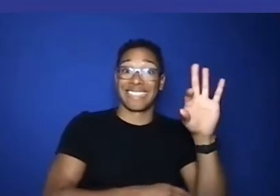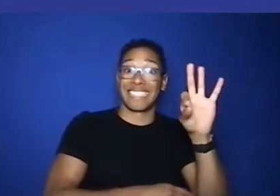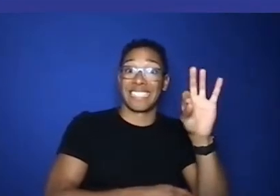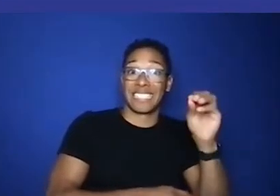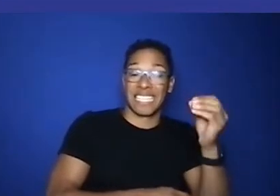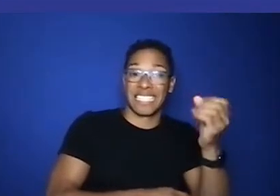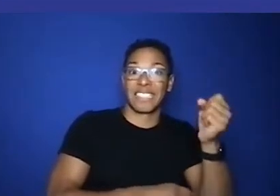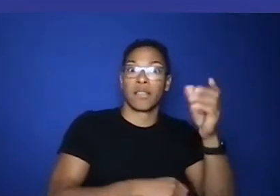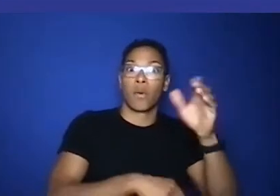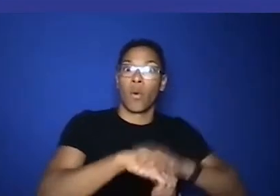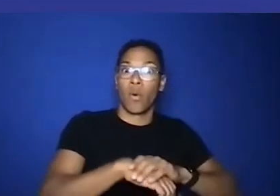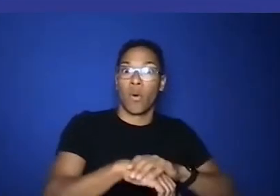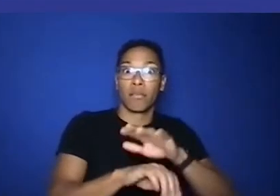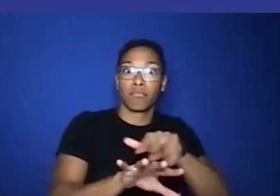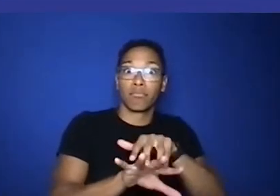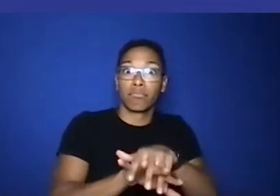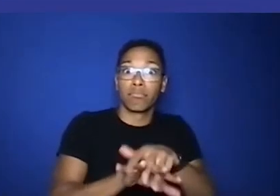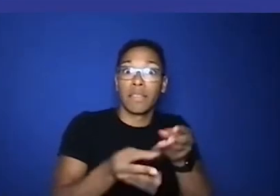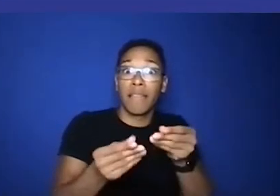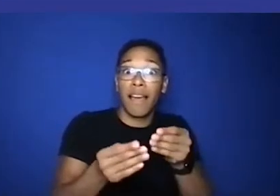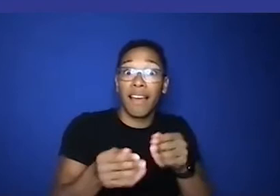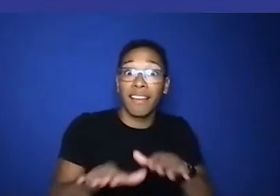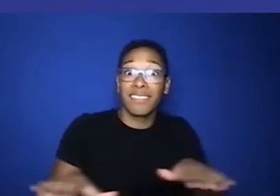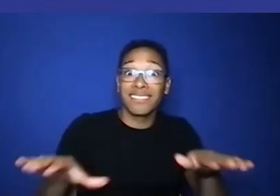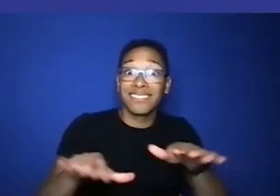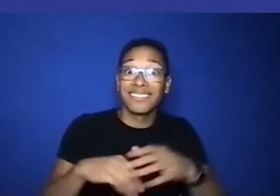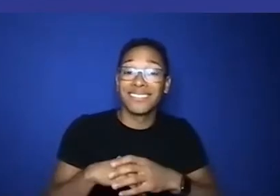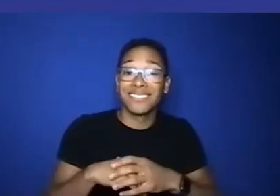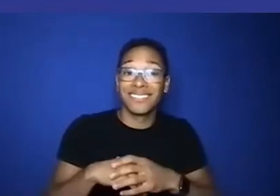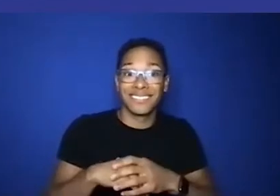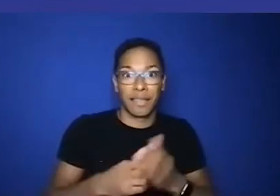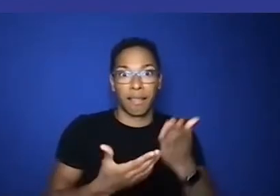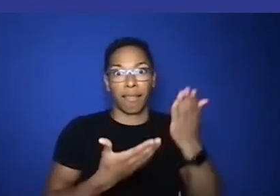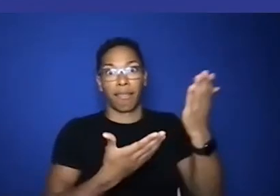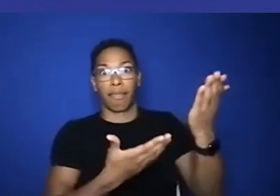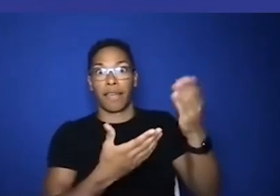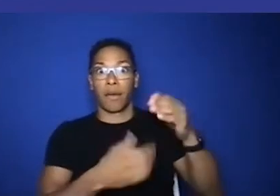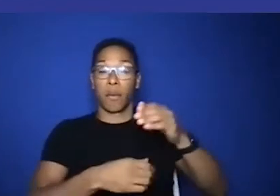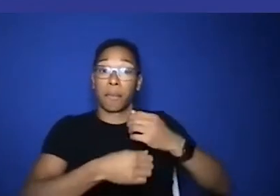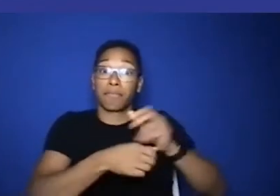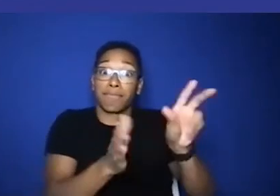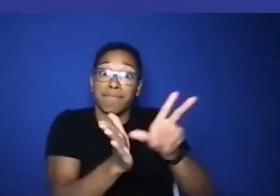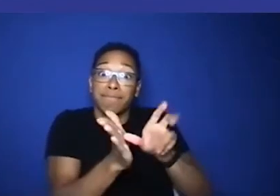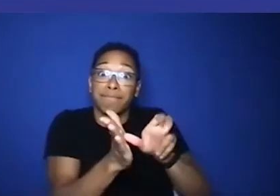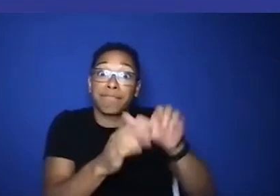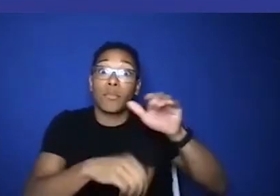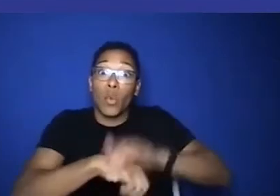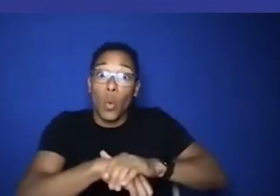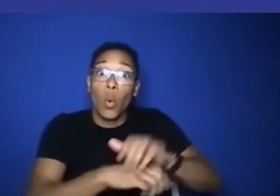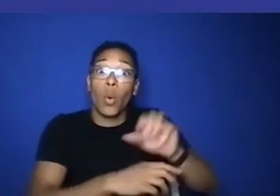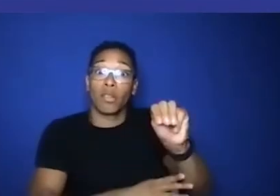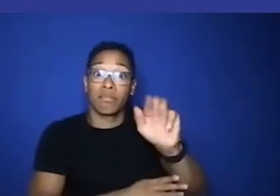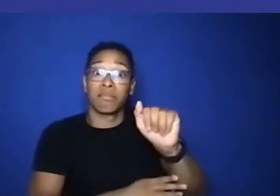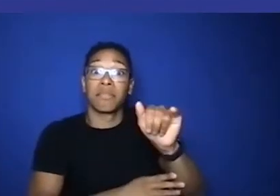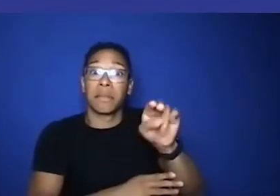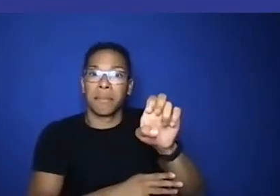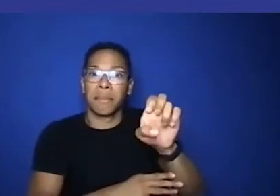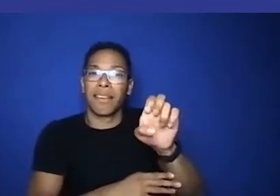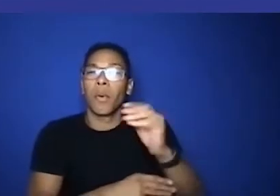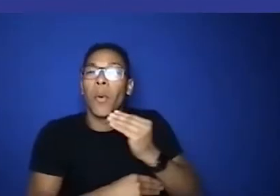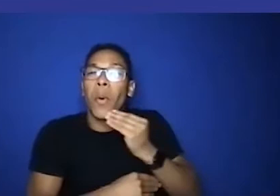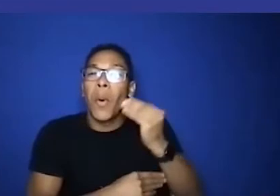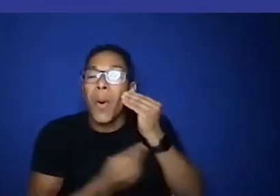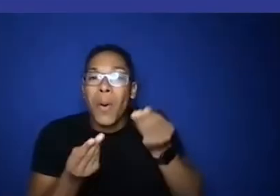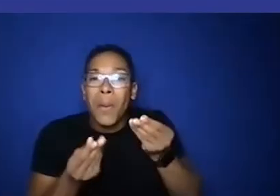native lands. They were made in Calais, Maine. They were made on Penobscot homelands, but then they